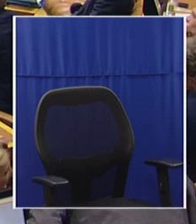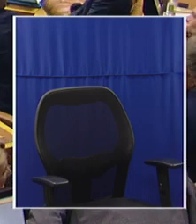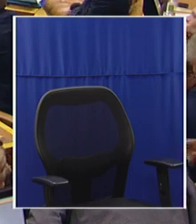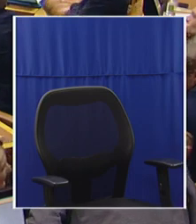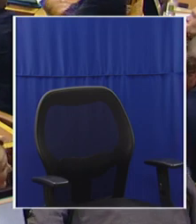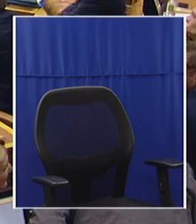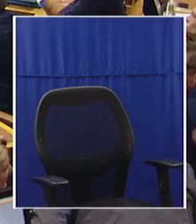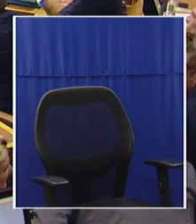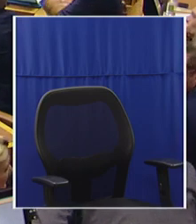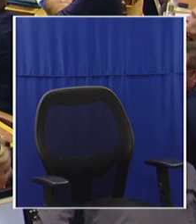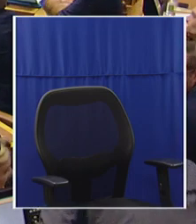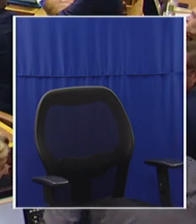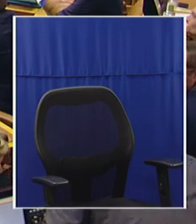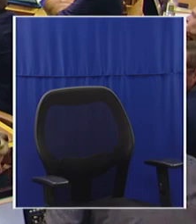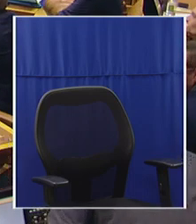washanyoko